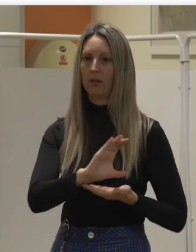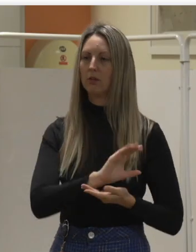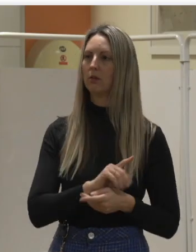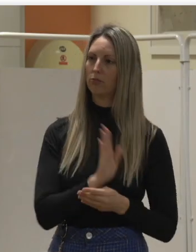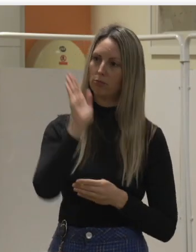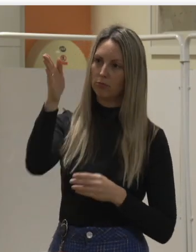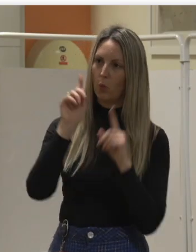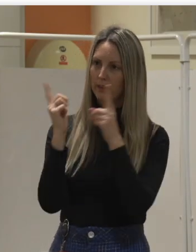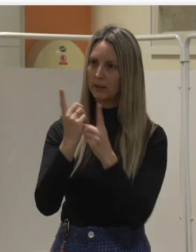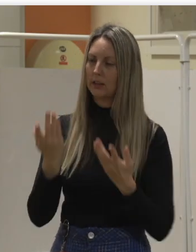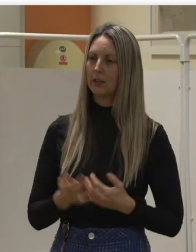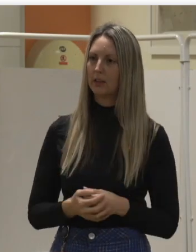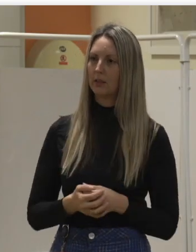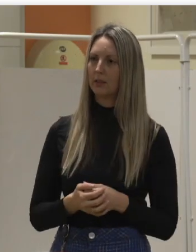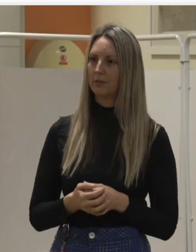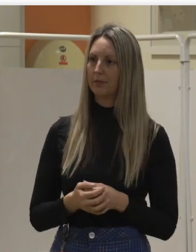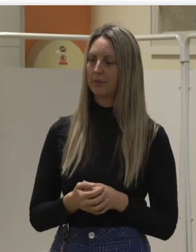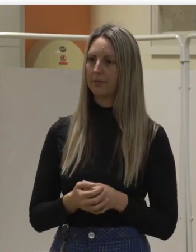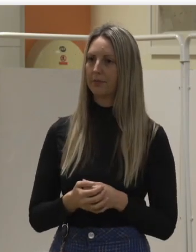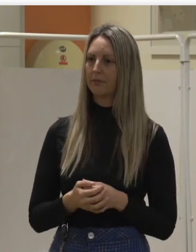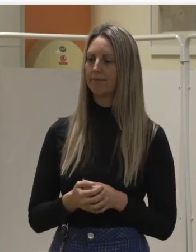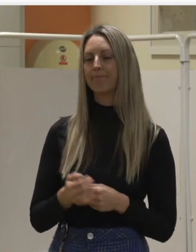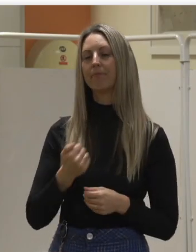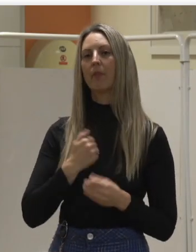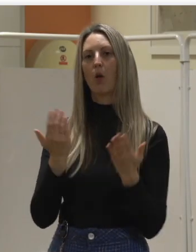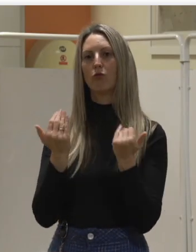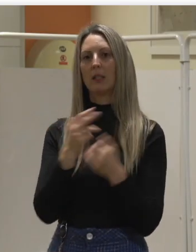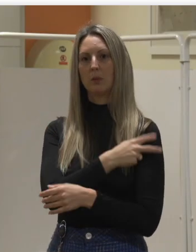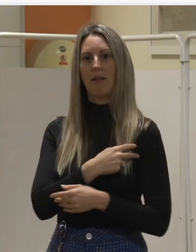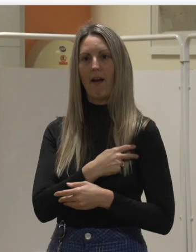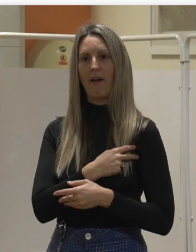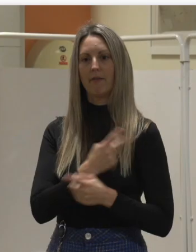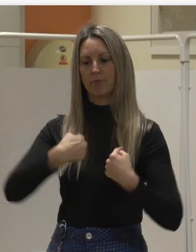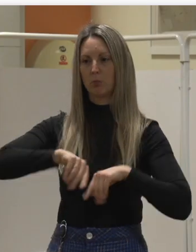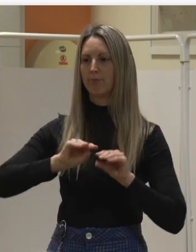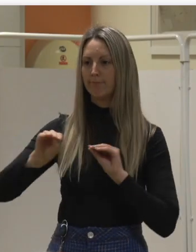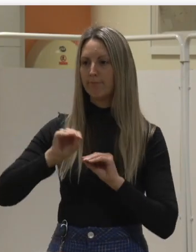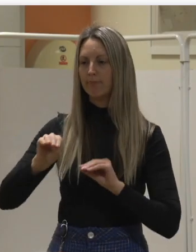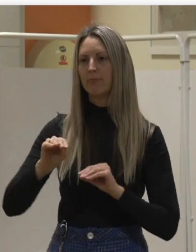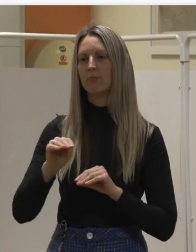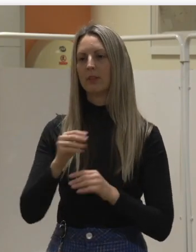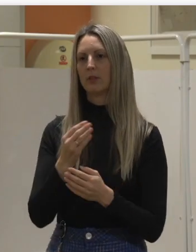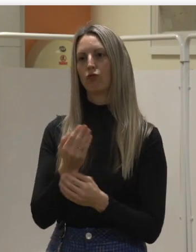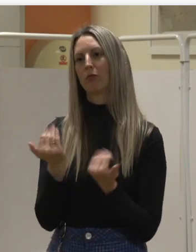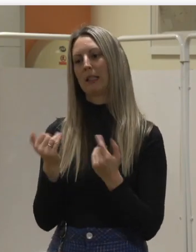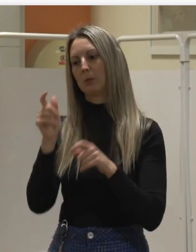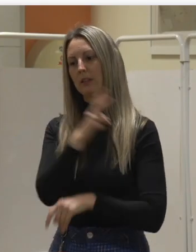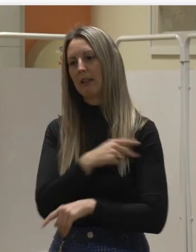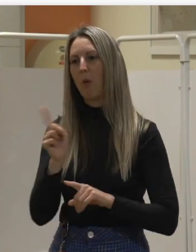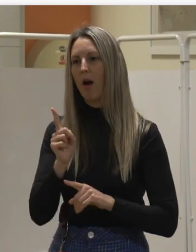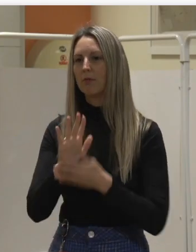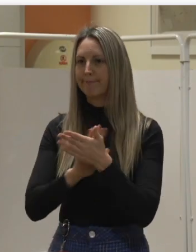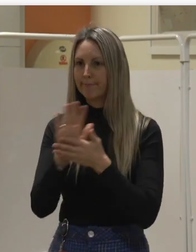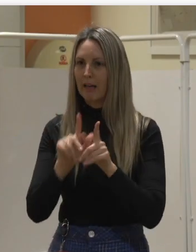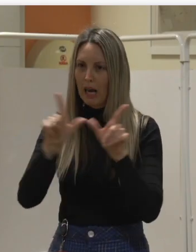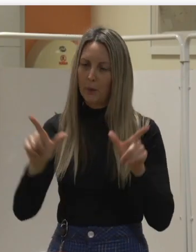very important things, like a lot of our reception staff get British Sign Language training, which the charity will fund,